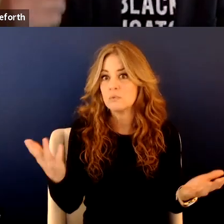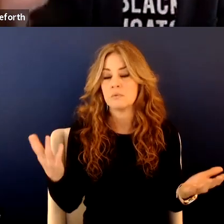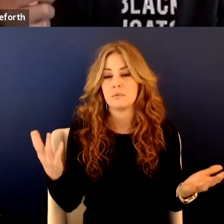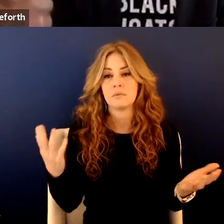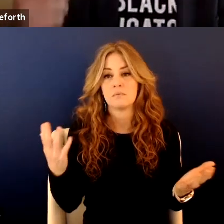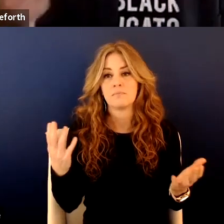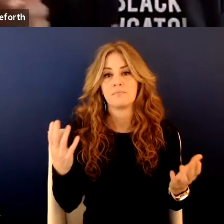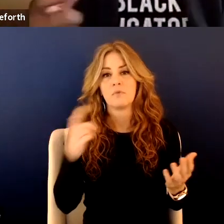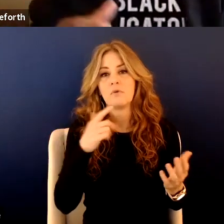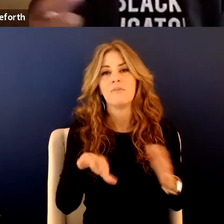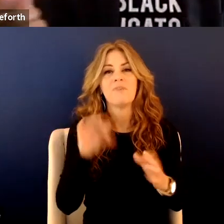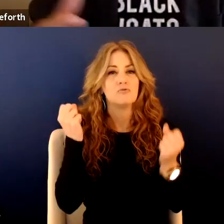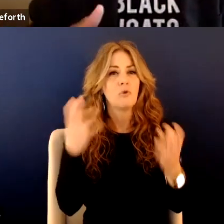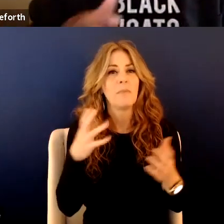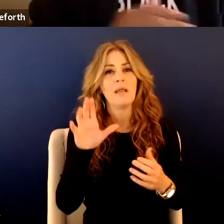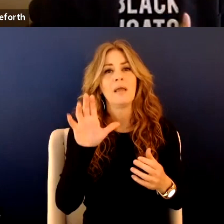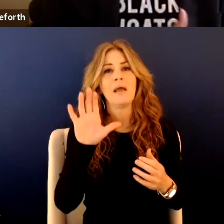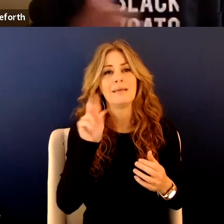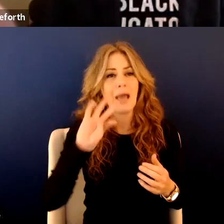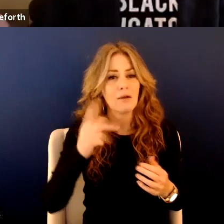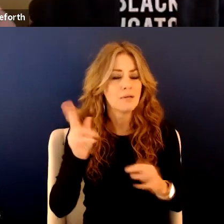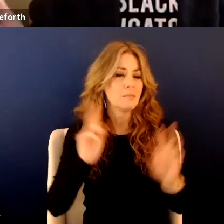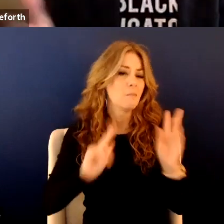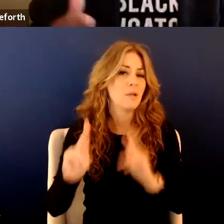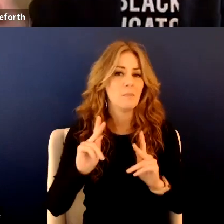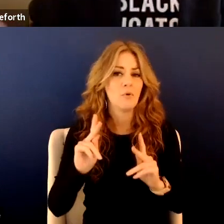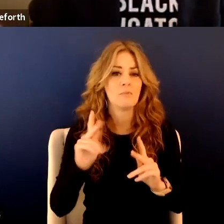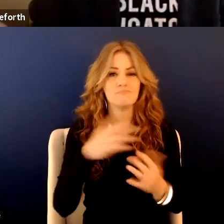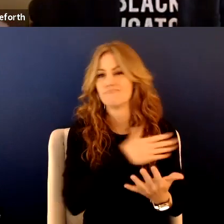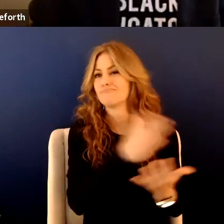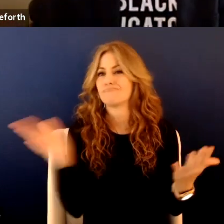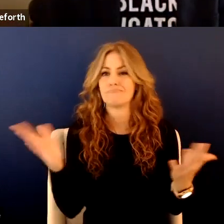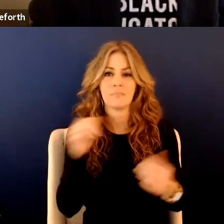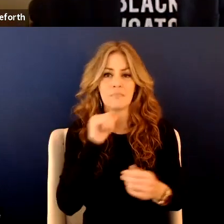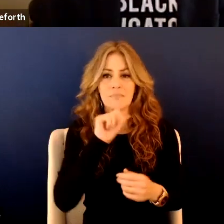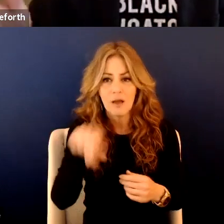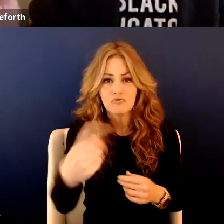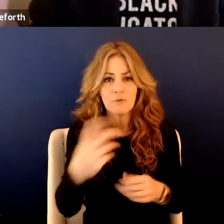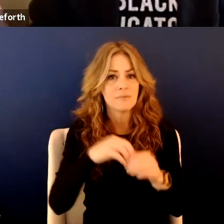so many caring people, and again, caring educators across the board, not necessarily just in the